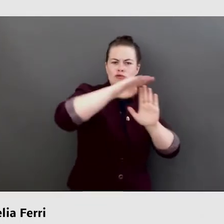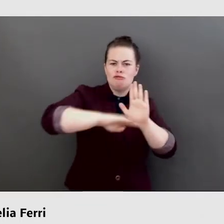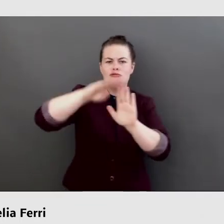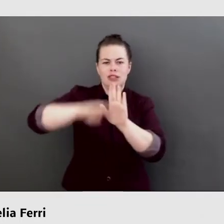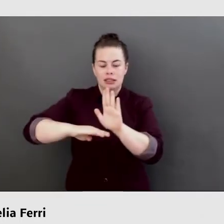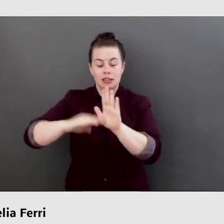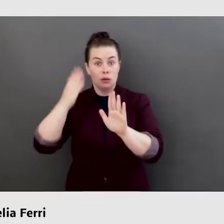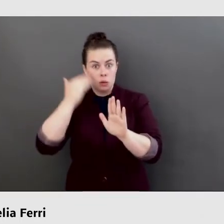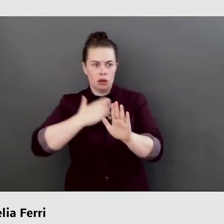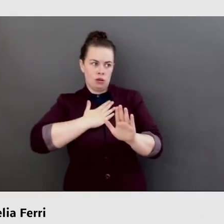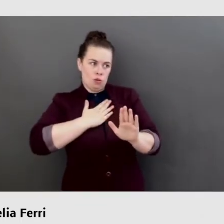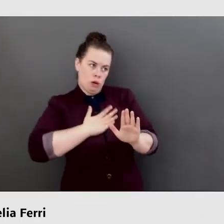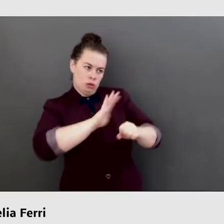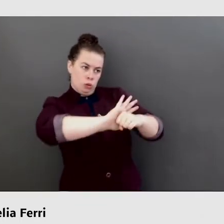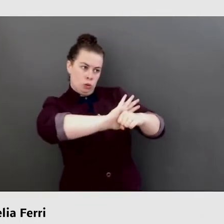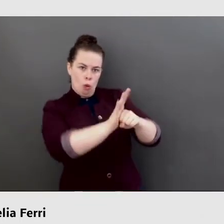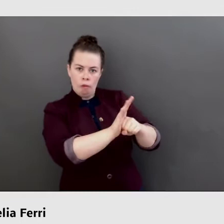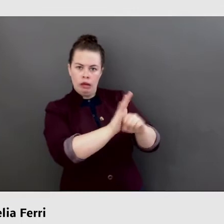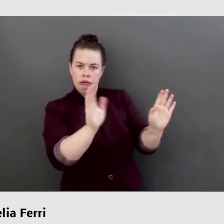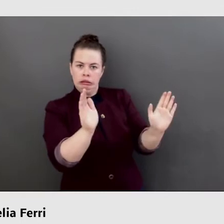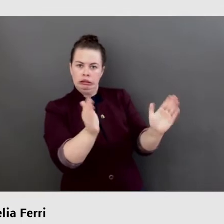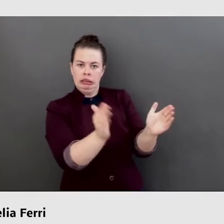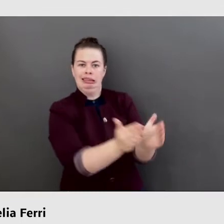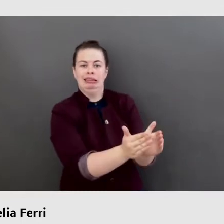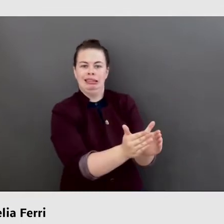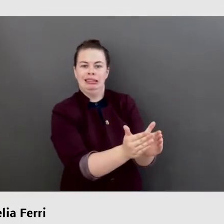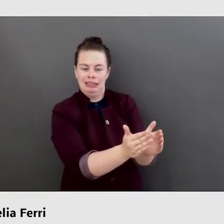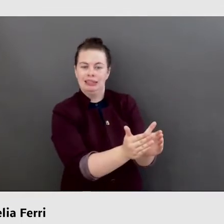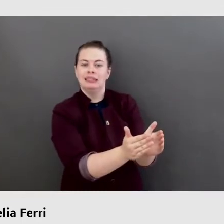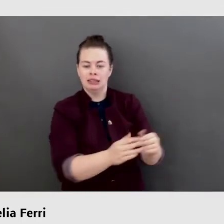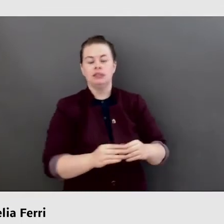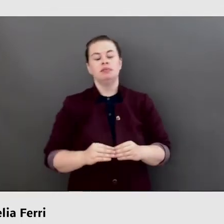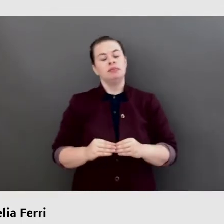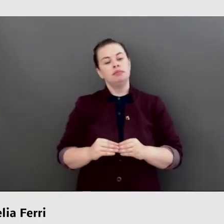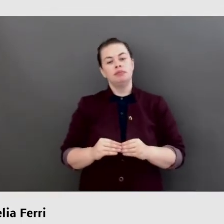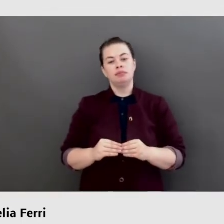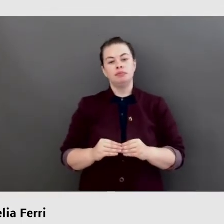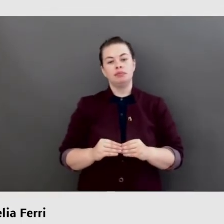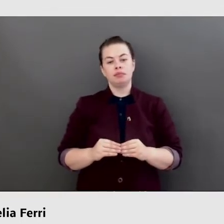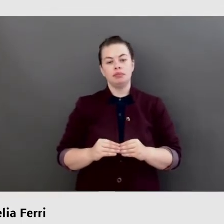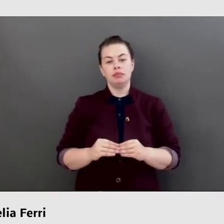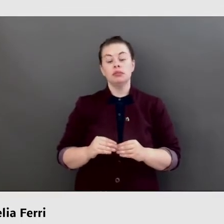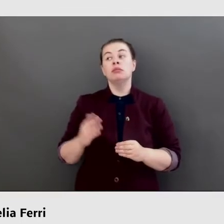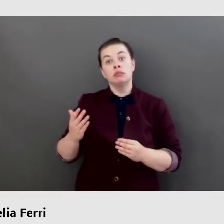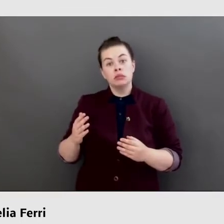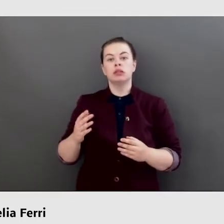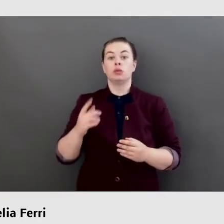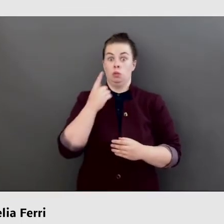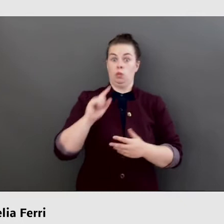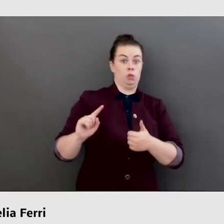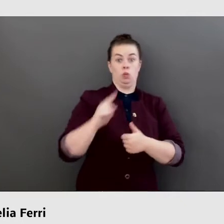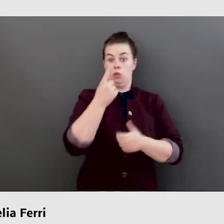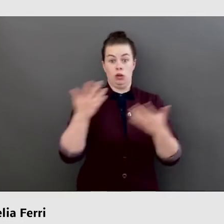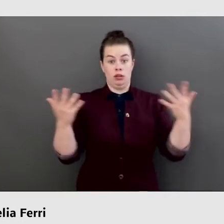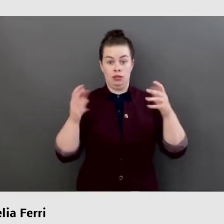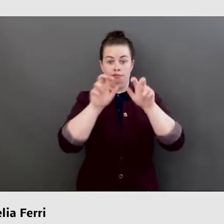policies in order to fight the consequences of the virus. Well, first of all, the